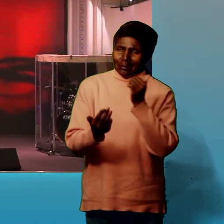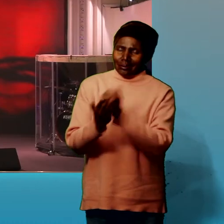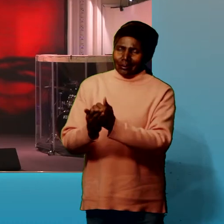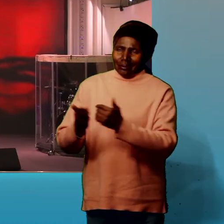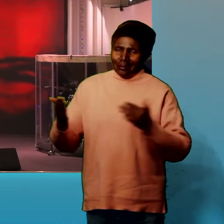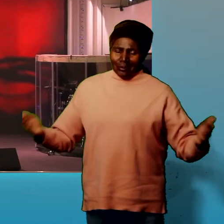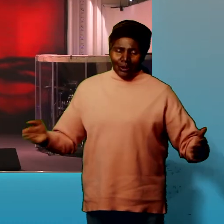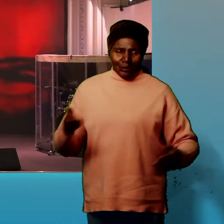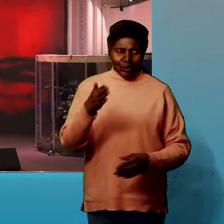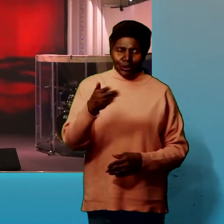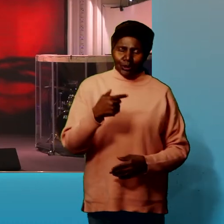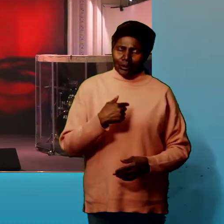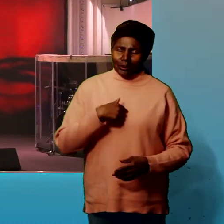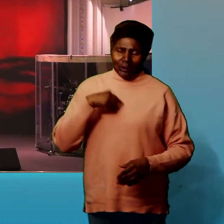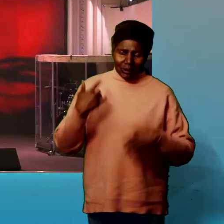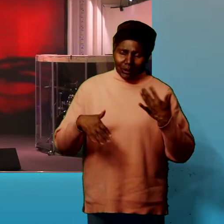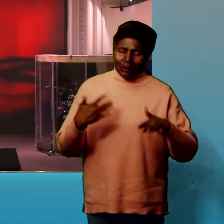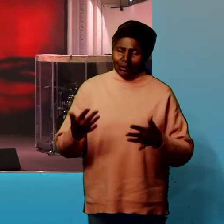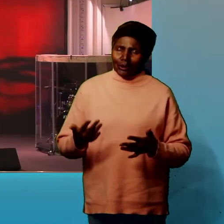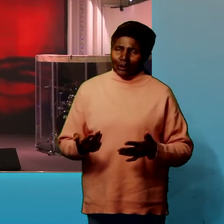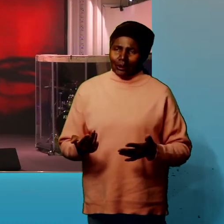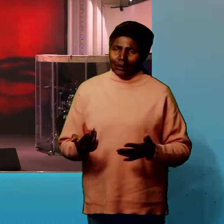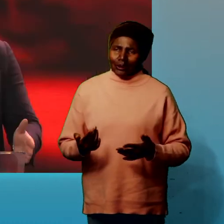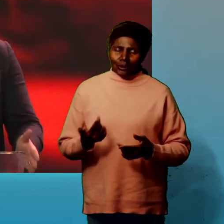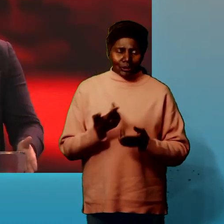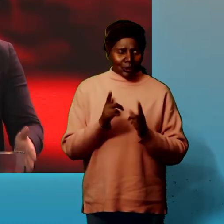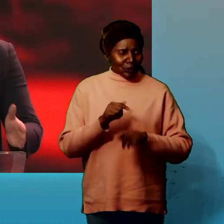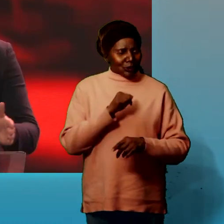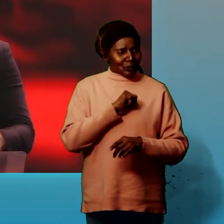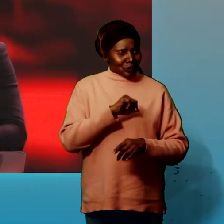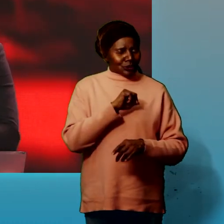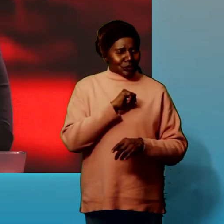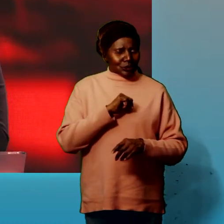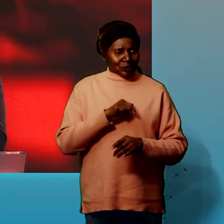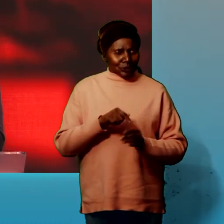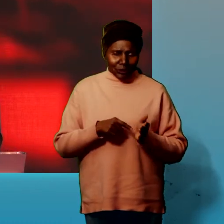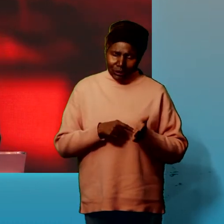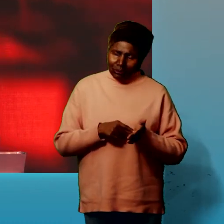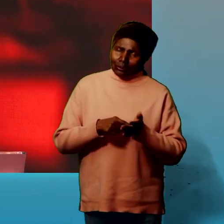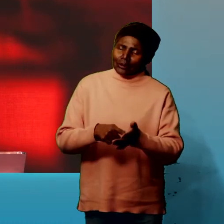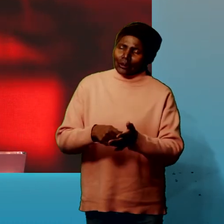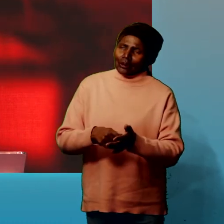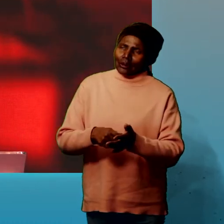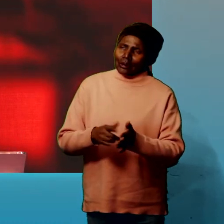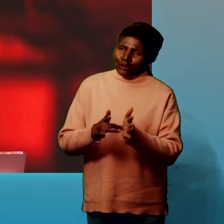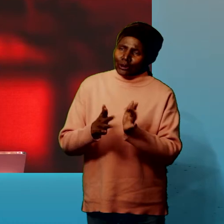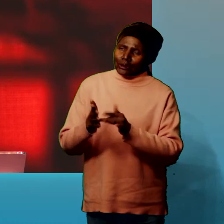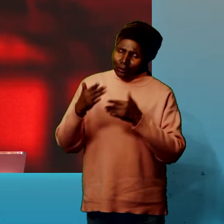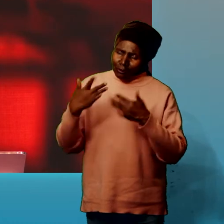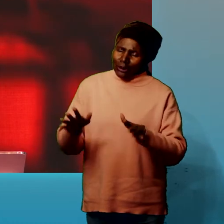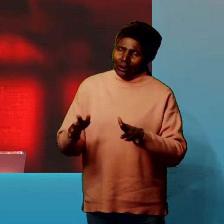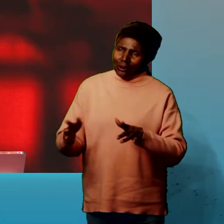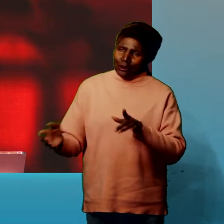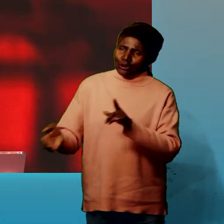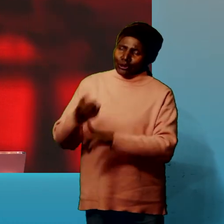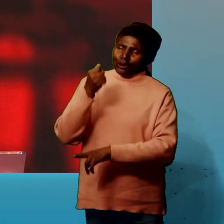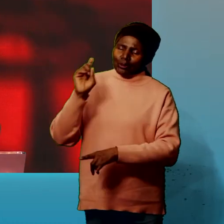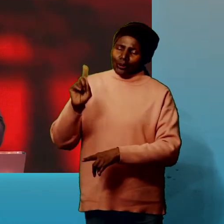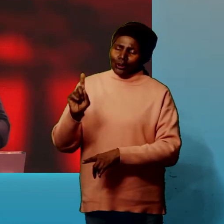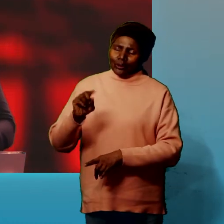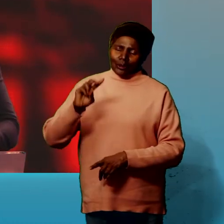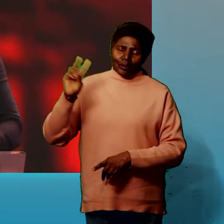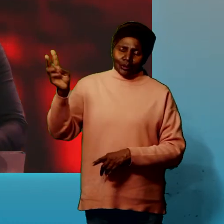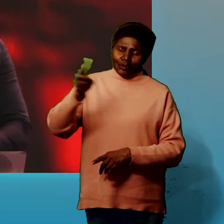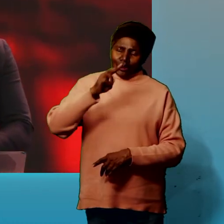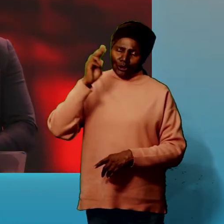your objective as a Christian is to enforce the victory that Jesus achieved for us at Calvary. And so maybe you want to take a